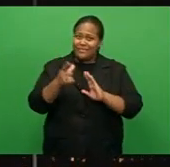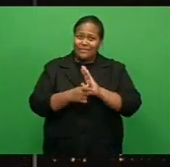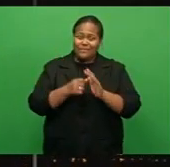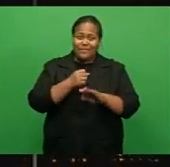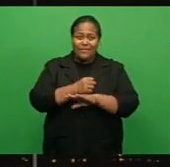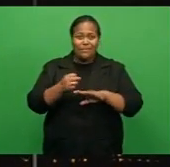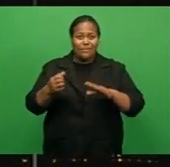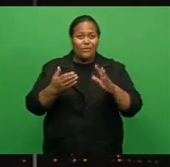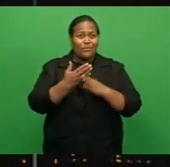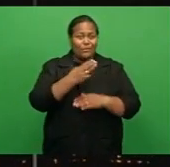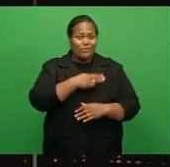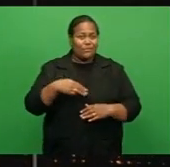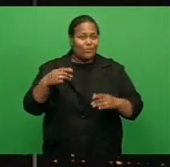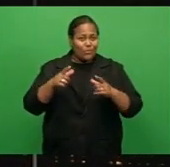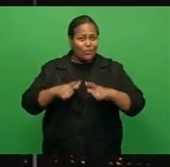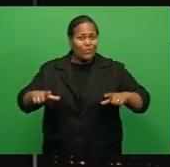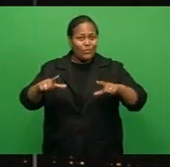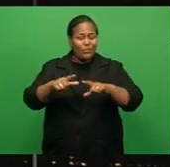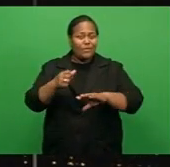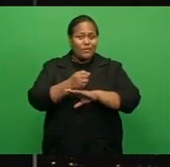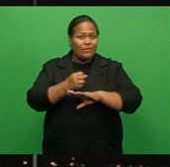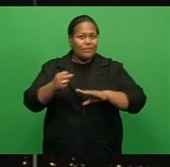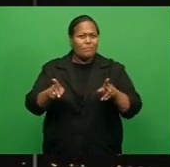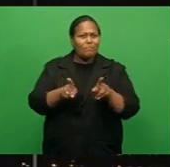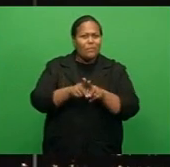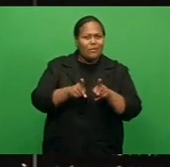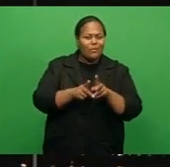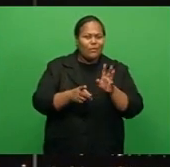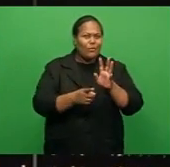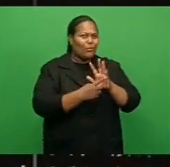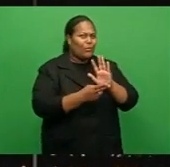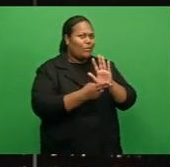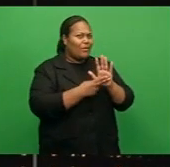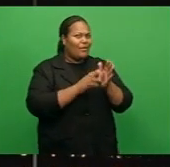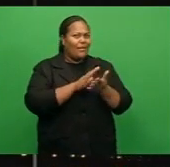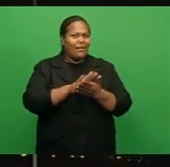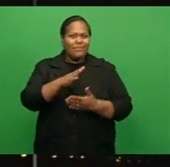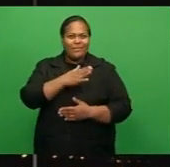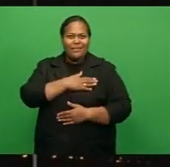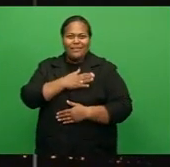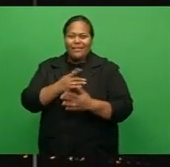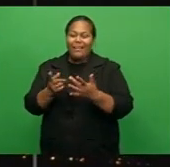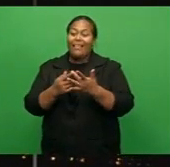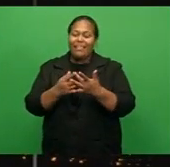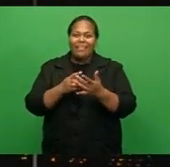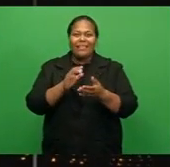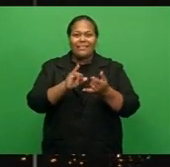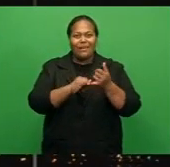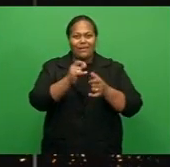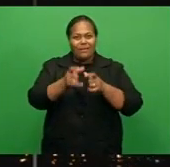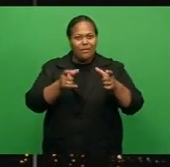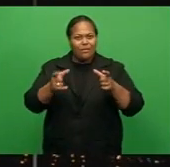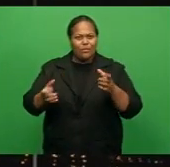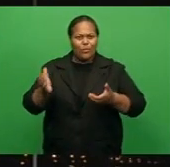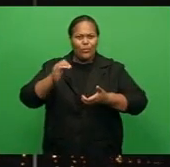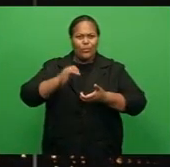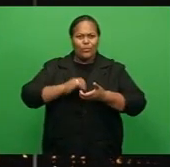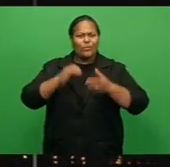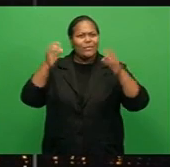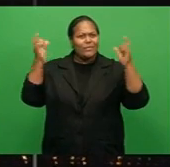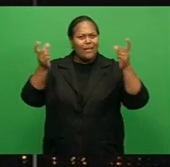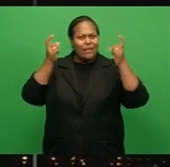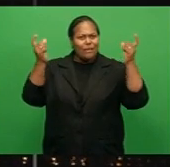through the Ministry of Local Government, in partnership with United Nations Habitat and other stakeholders, collaborated to celebrate communities